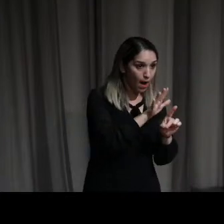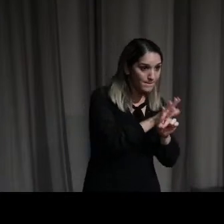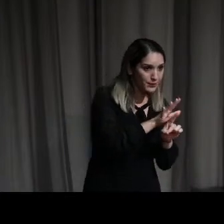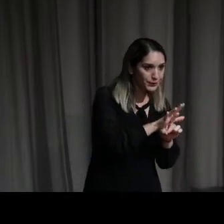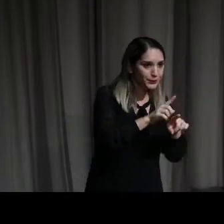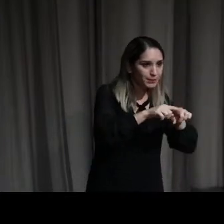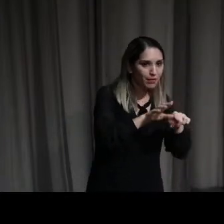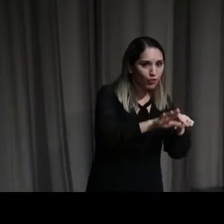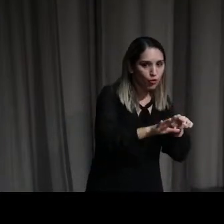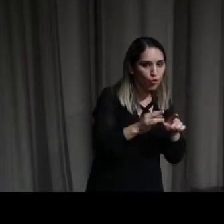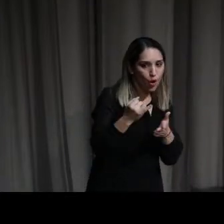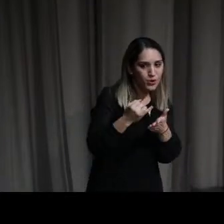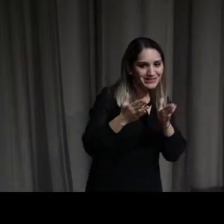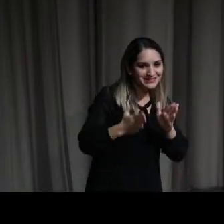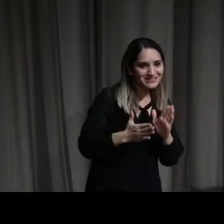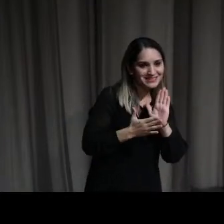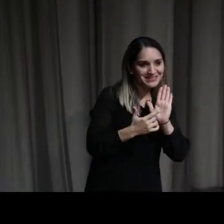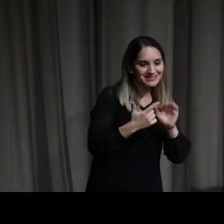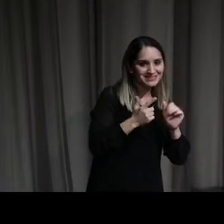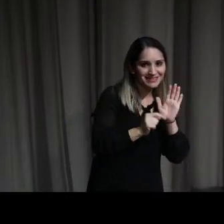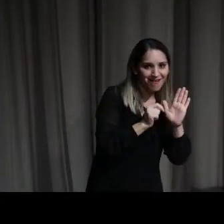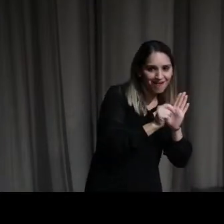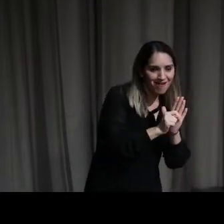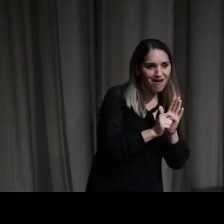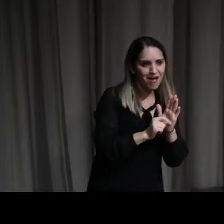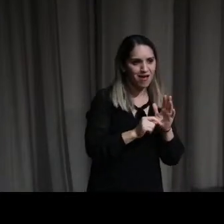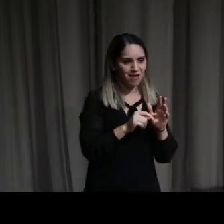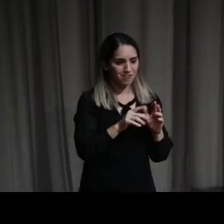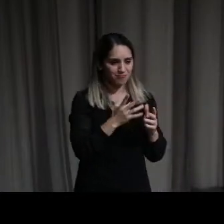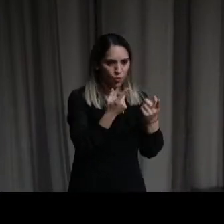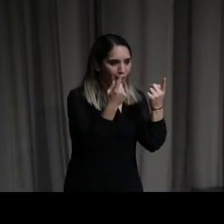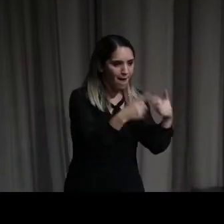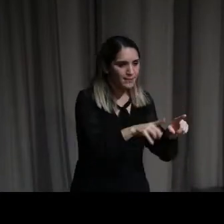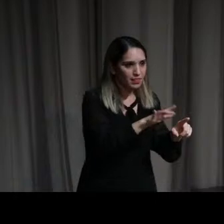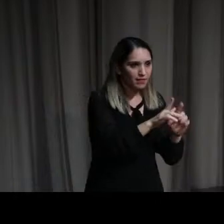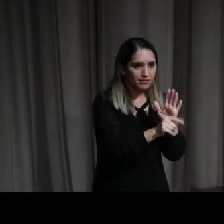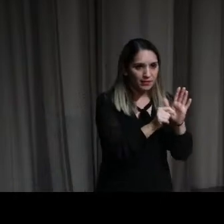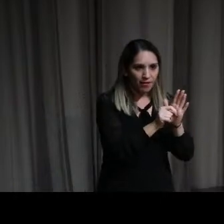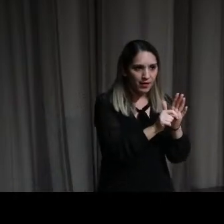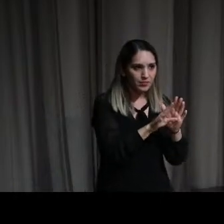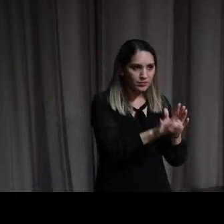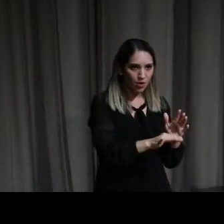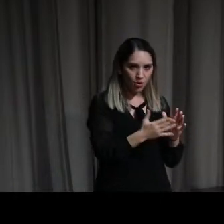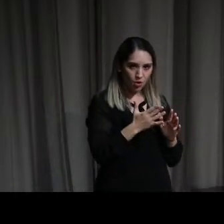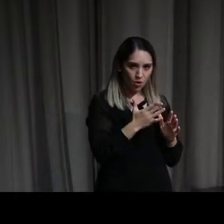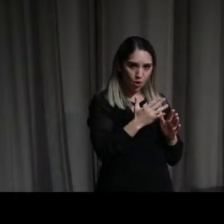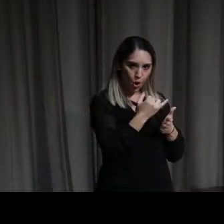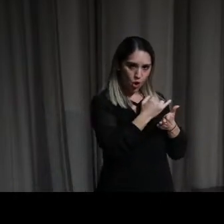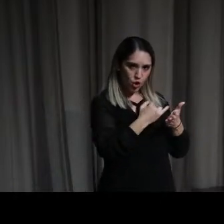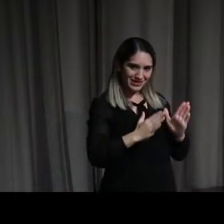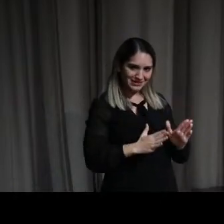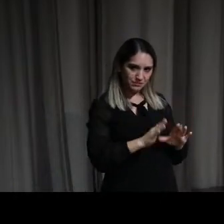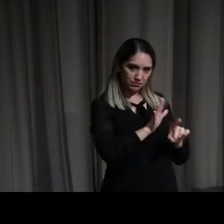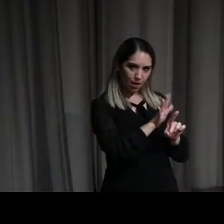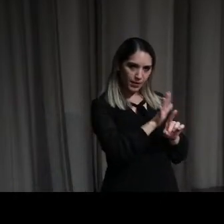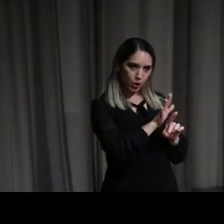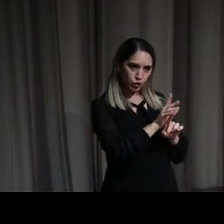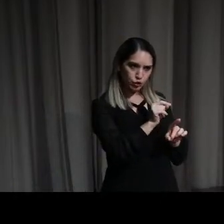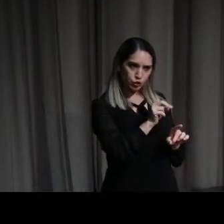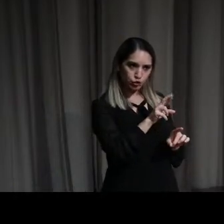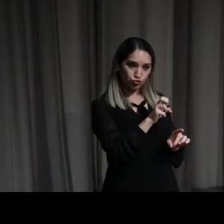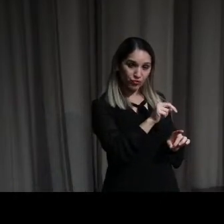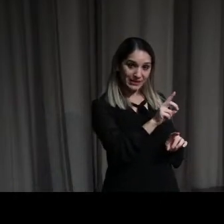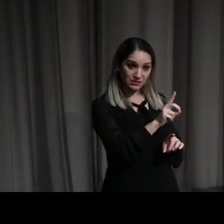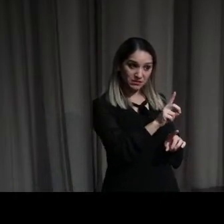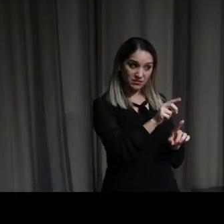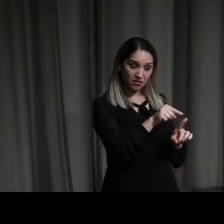It's what is happening that a particular artist is trending. And then once he's not or